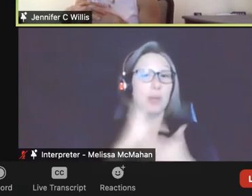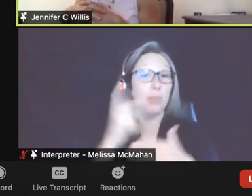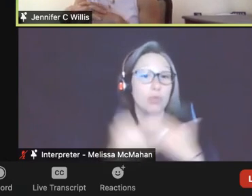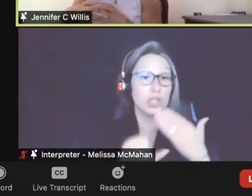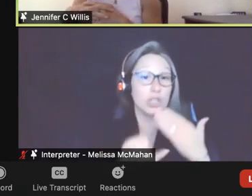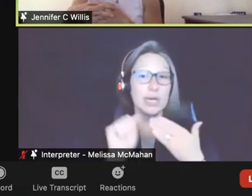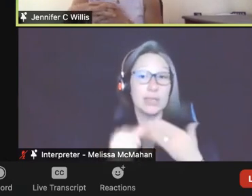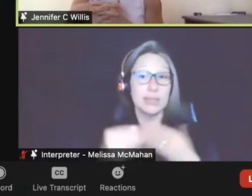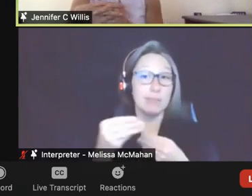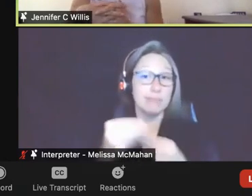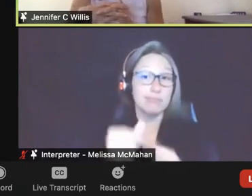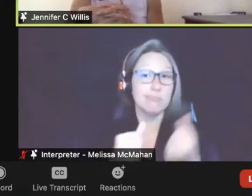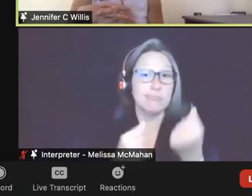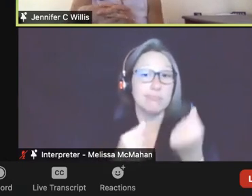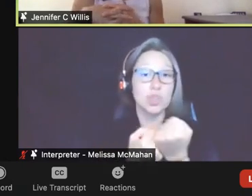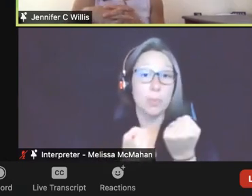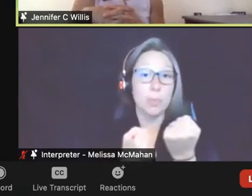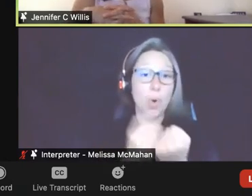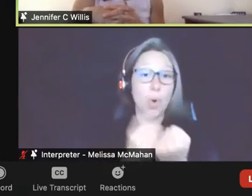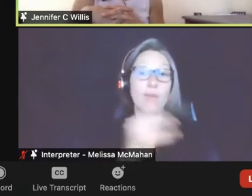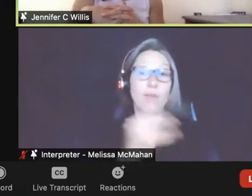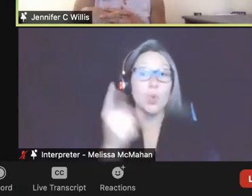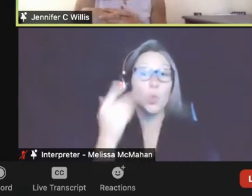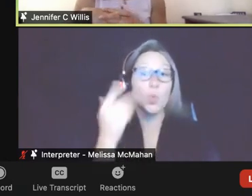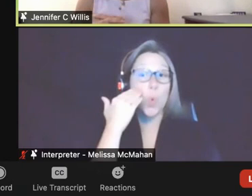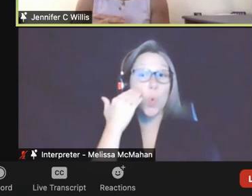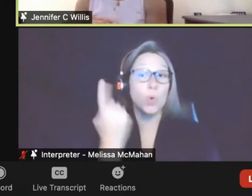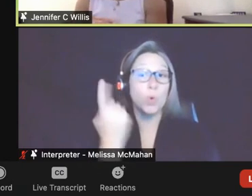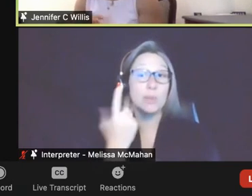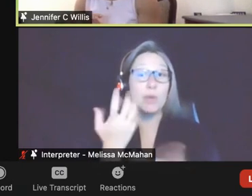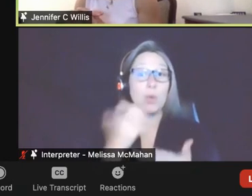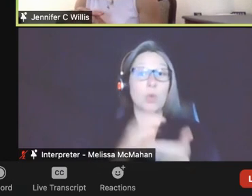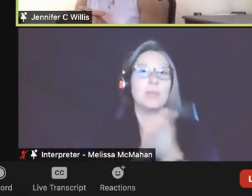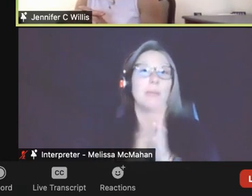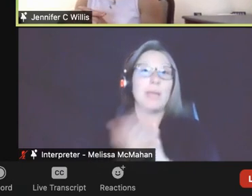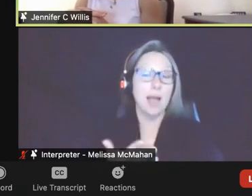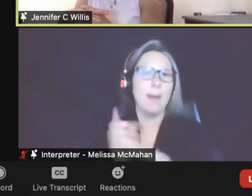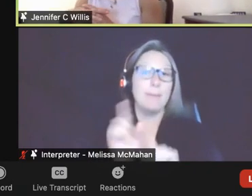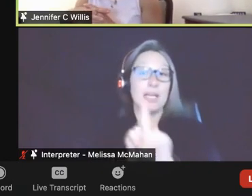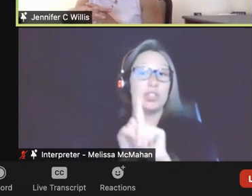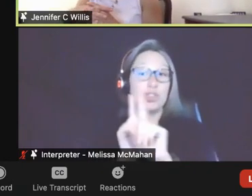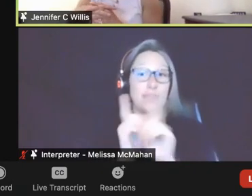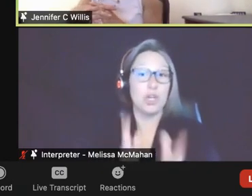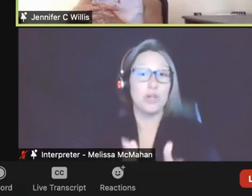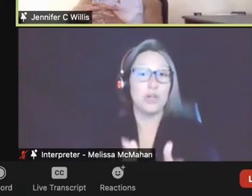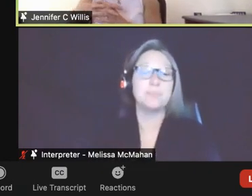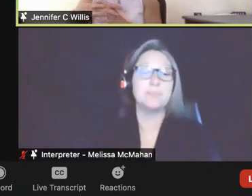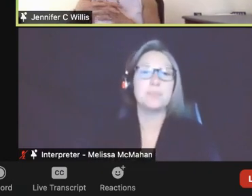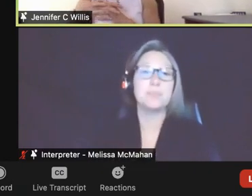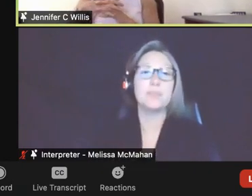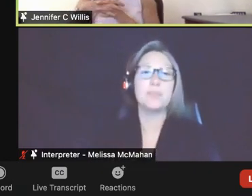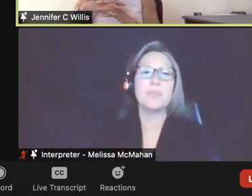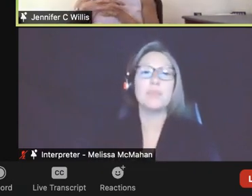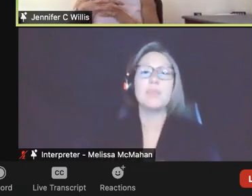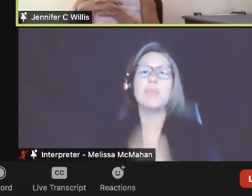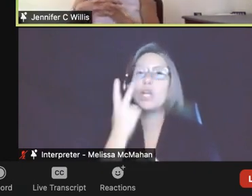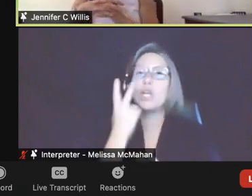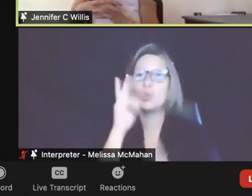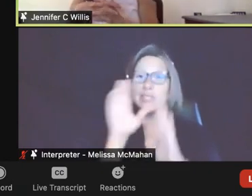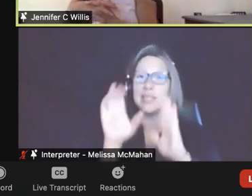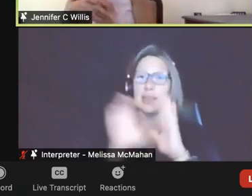knows of someone who is interested in becoming an intervener. And it helps, as you see in the picture, with the socialization too. Helps